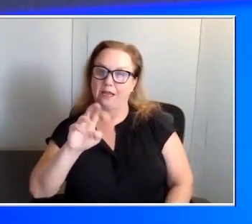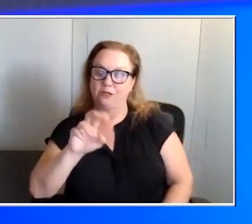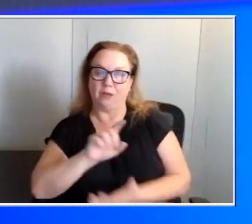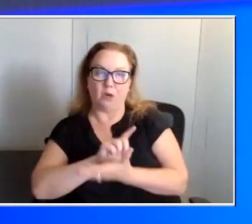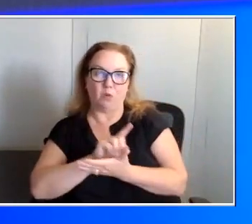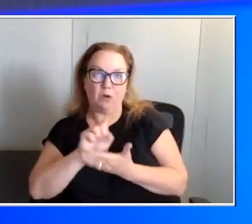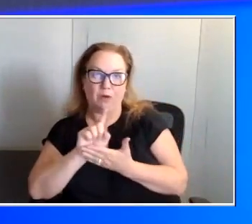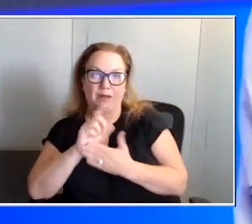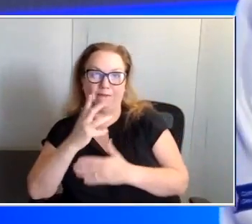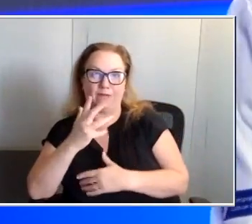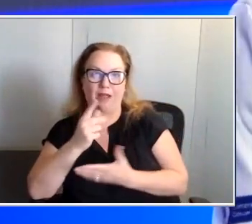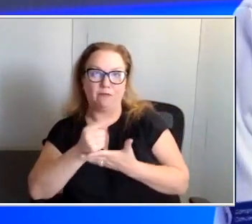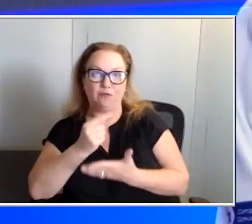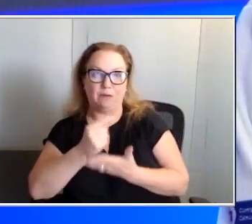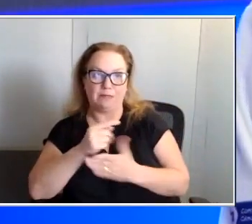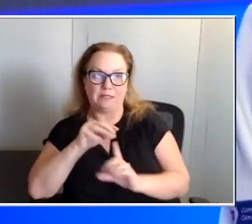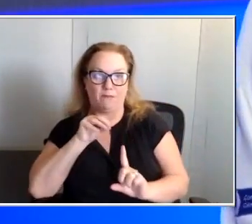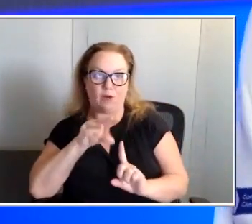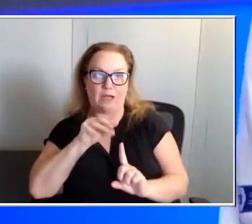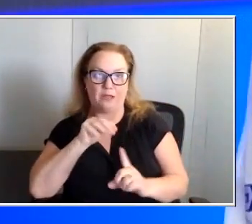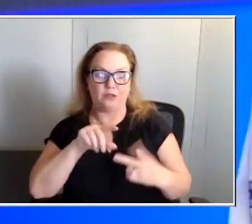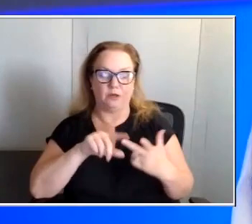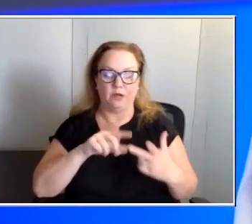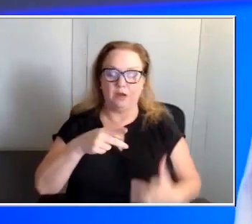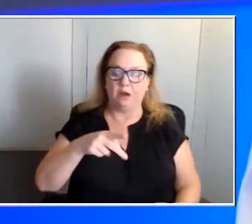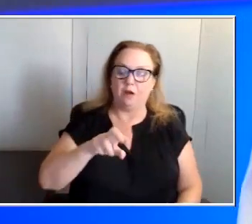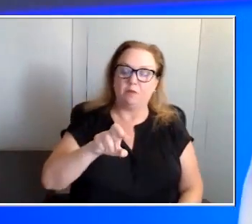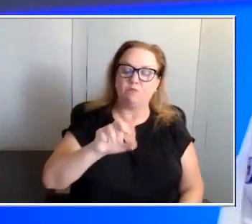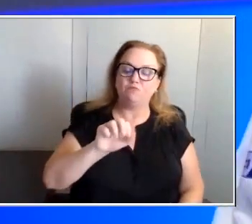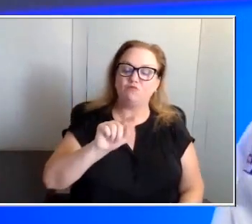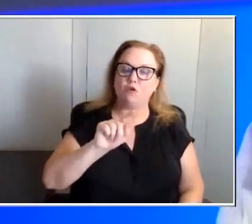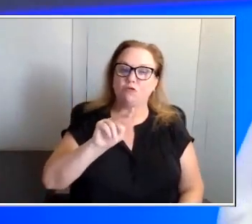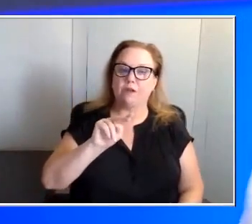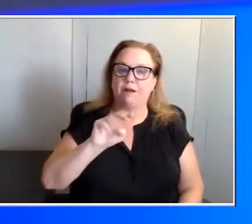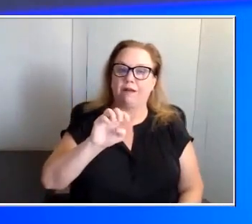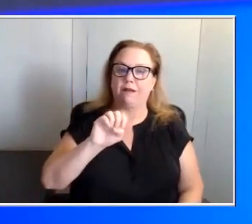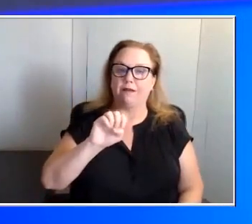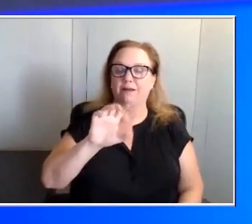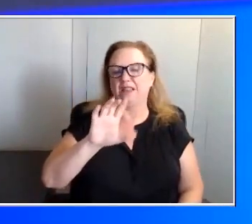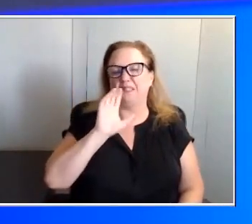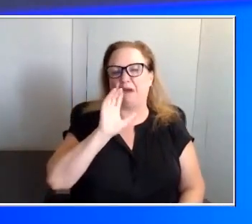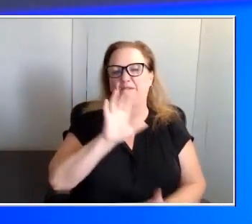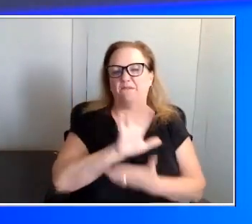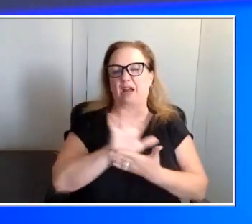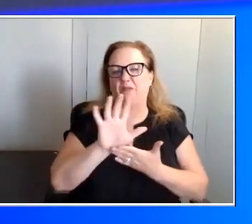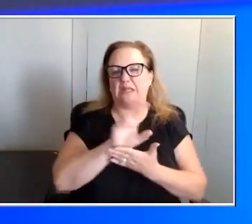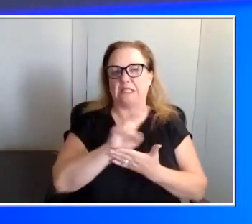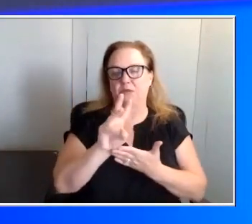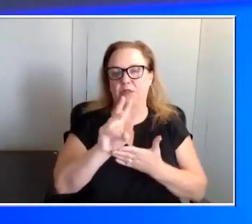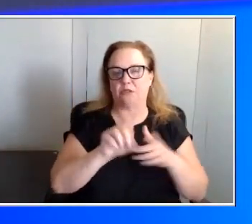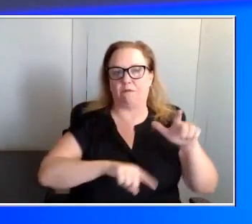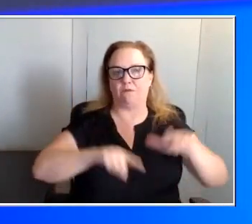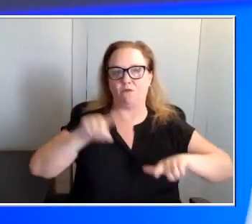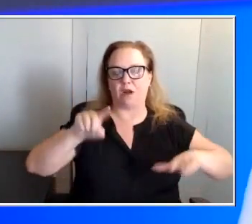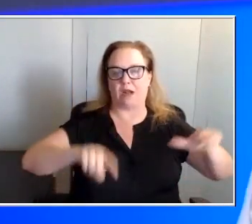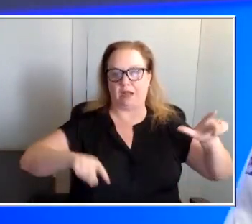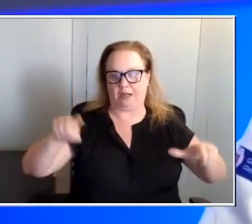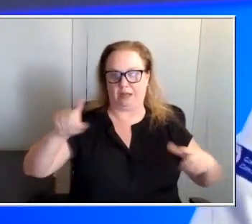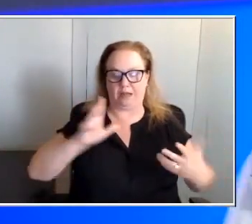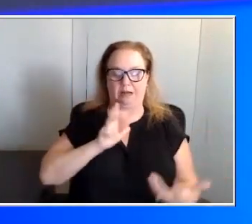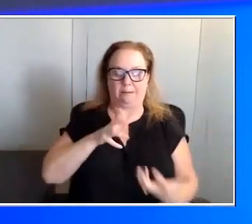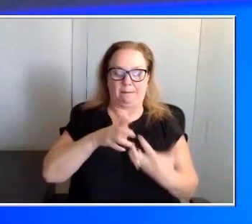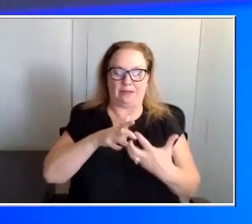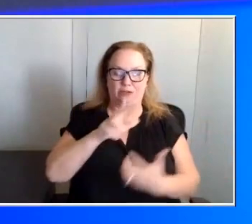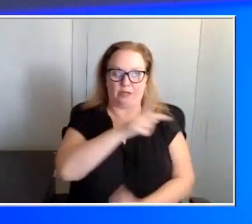treatments of radiation. Proton therapy would be a treatment that's about 5 or 6 weeks. So offering the different options and matching it to the particular